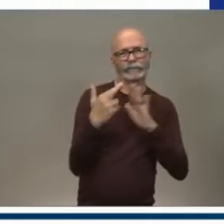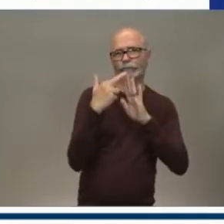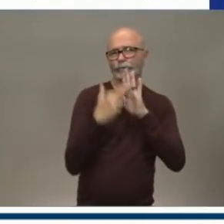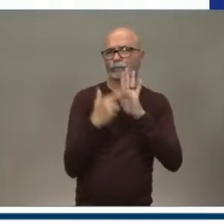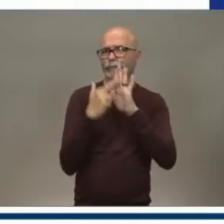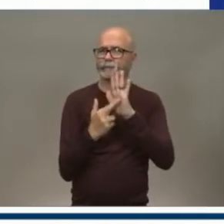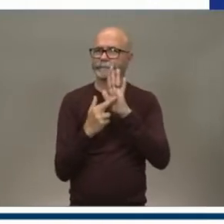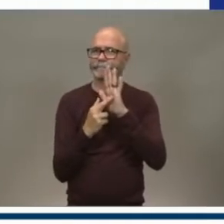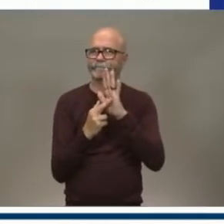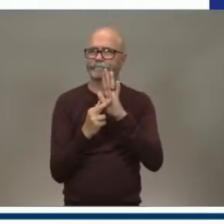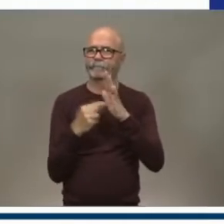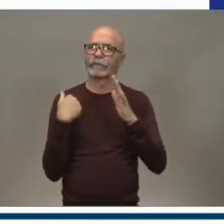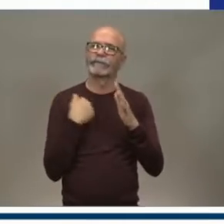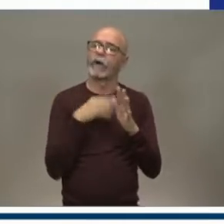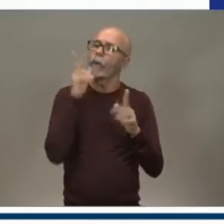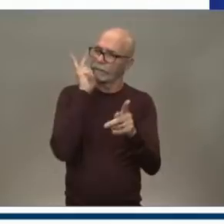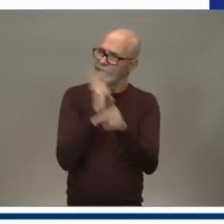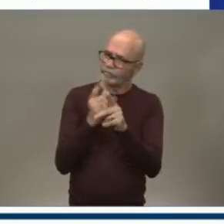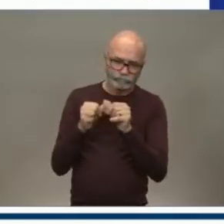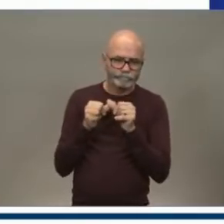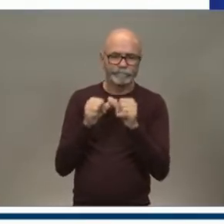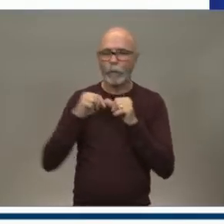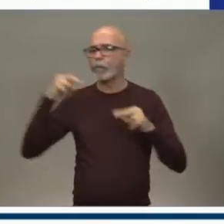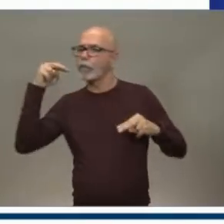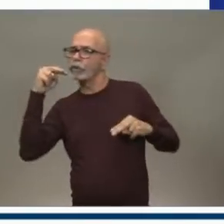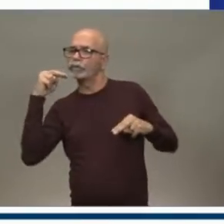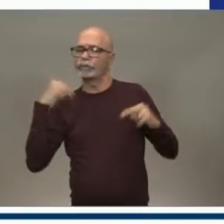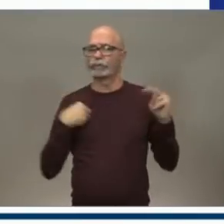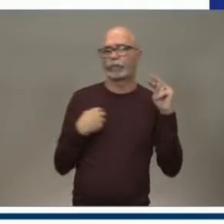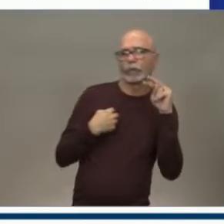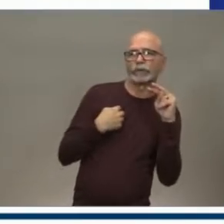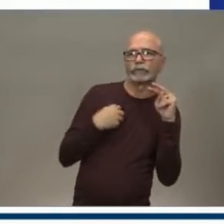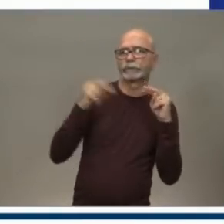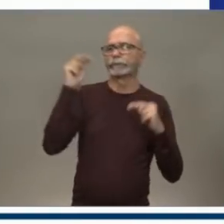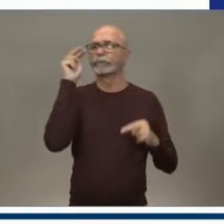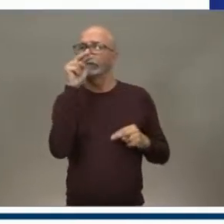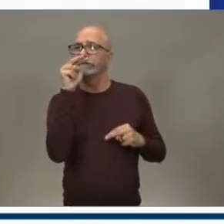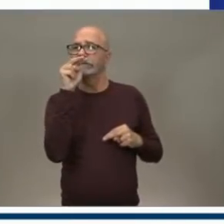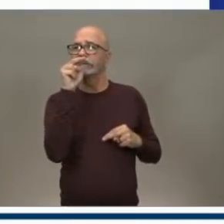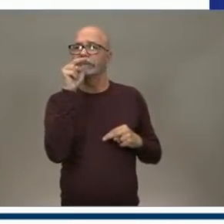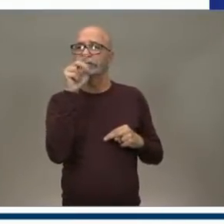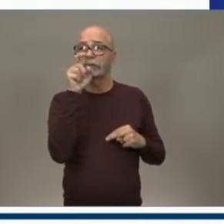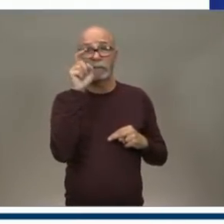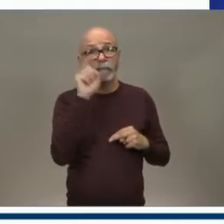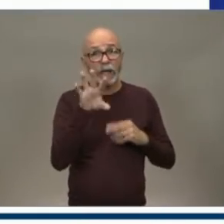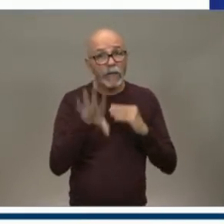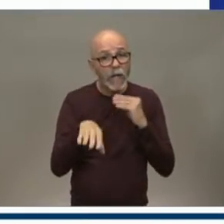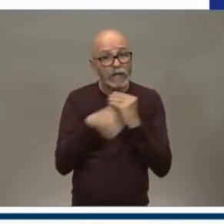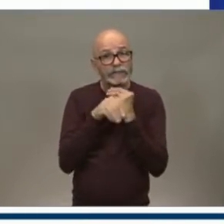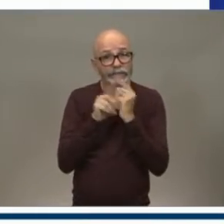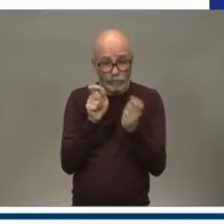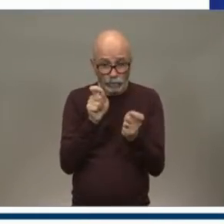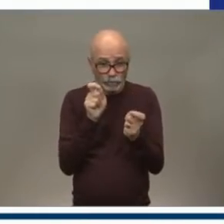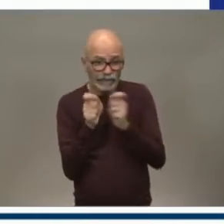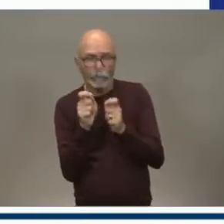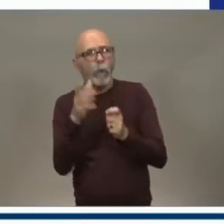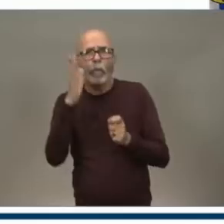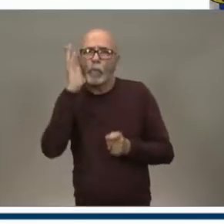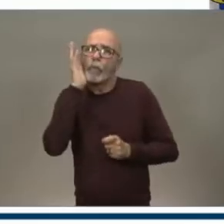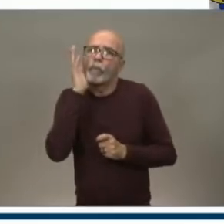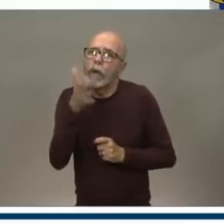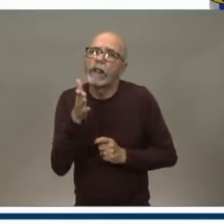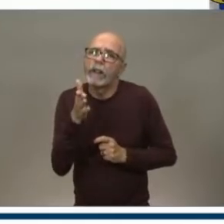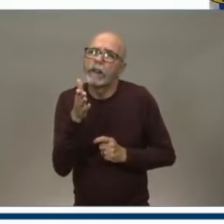that, continue to monitor that, and if there are other changes that are required as we continue along, we will do that. As